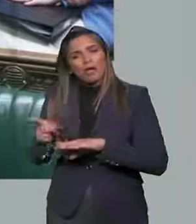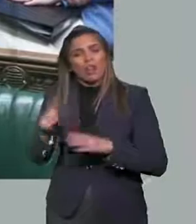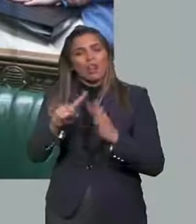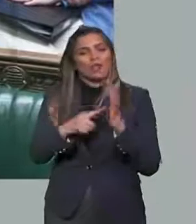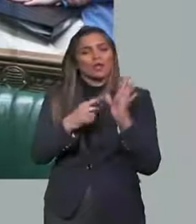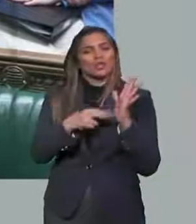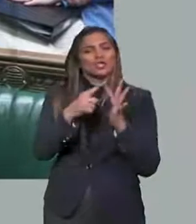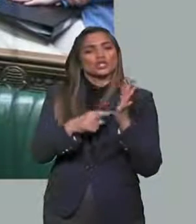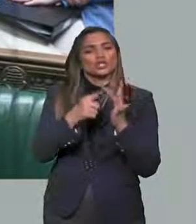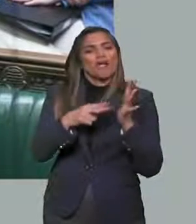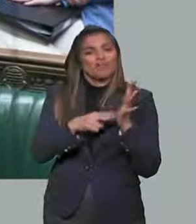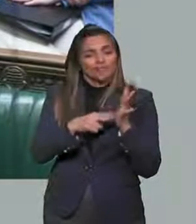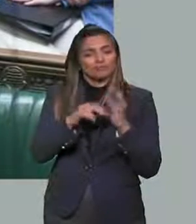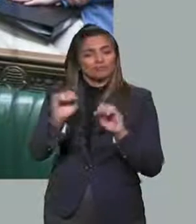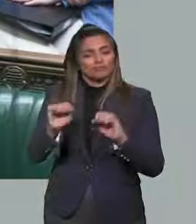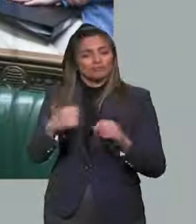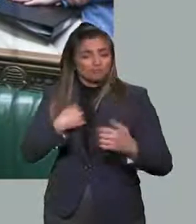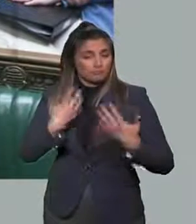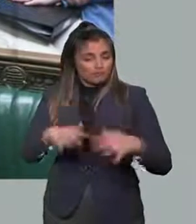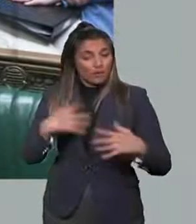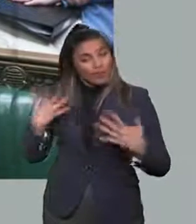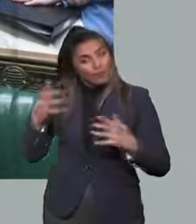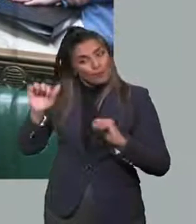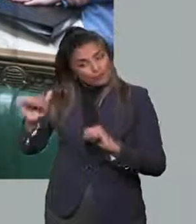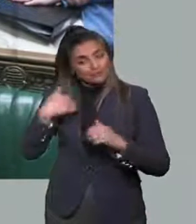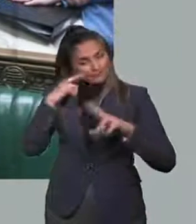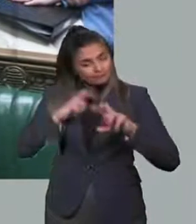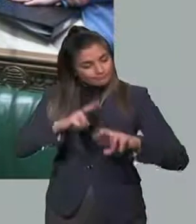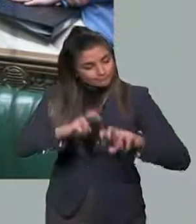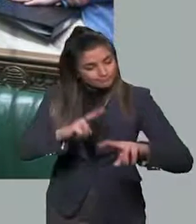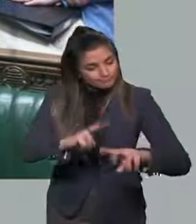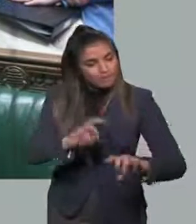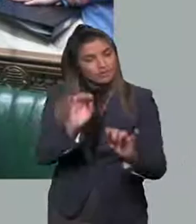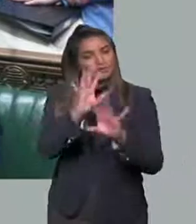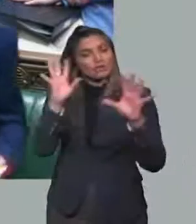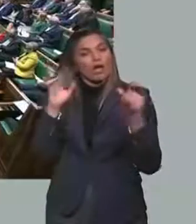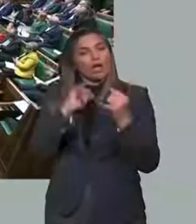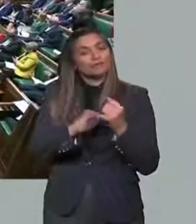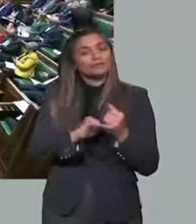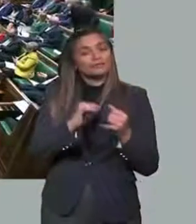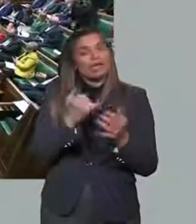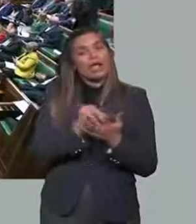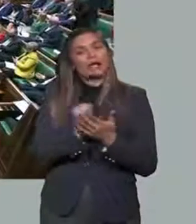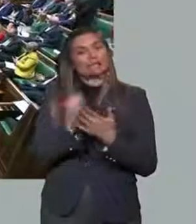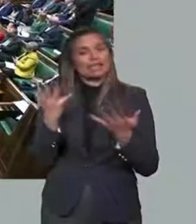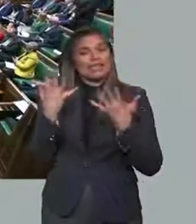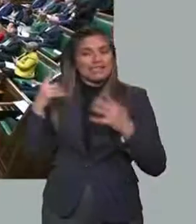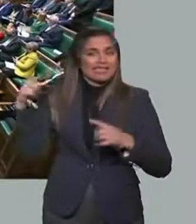anti-tank missiles, and we are indeed, as he says, exploring the donation of Starstreak anti-air missiles. Dan